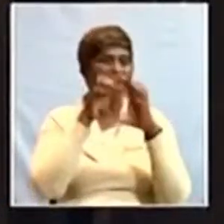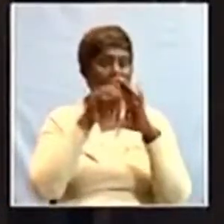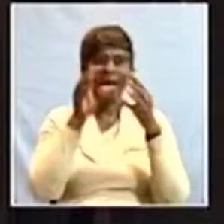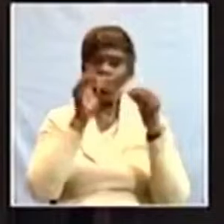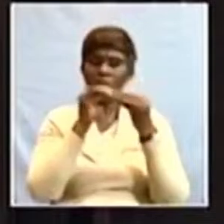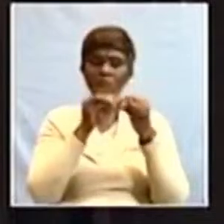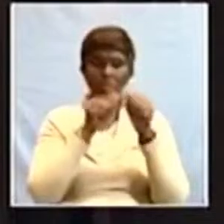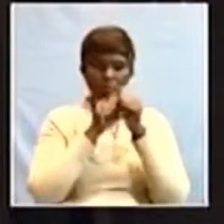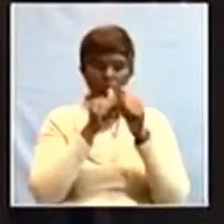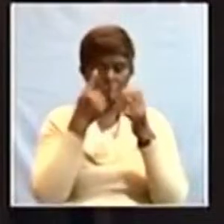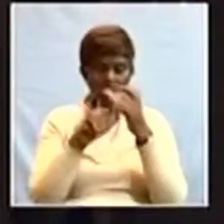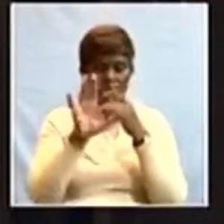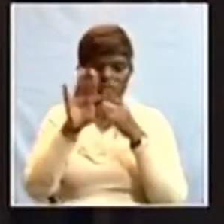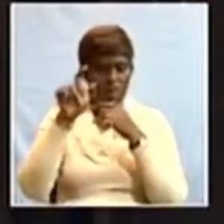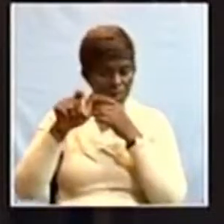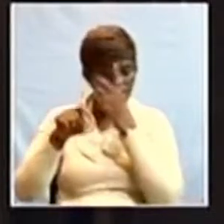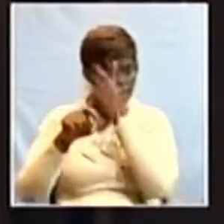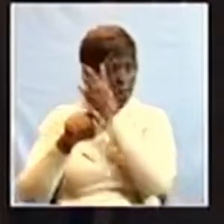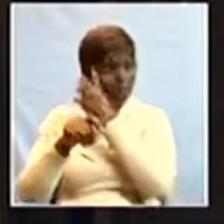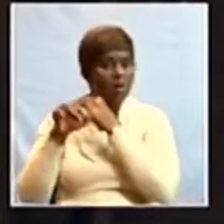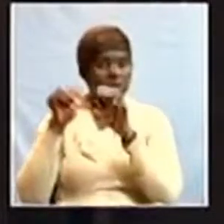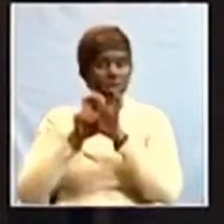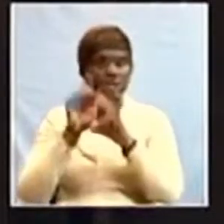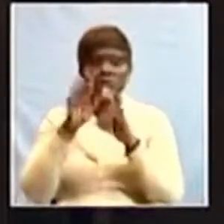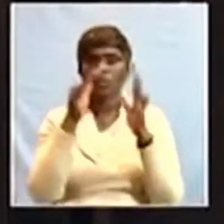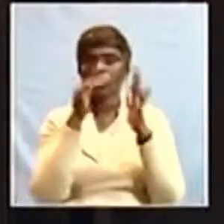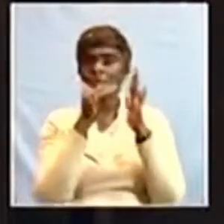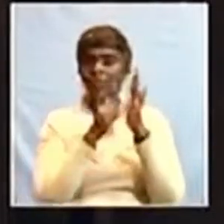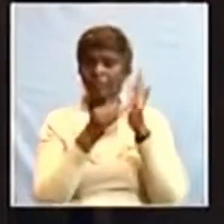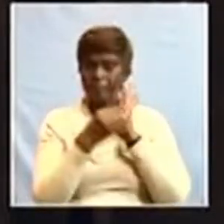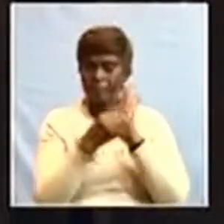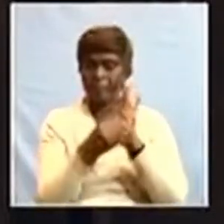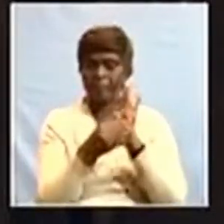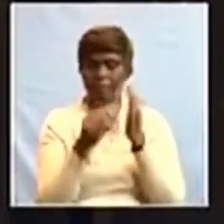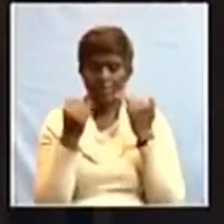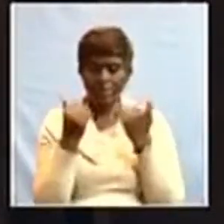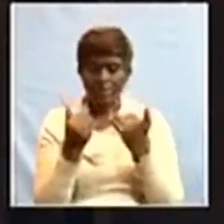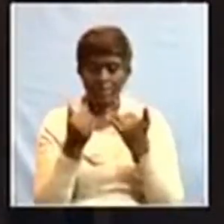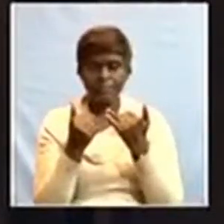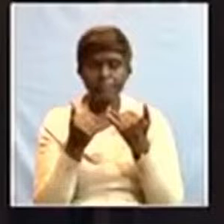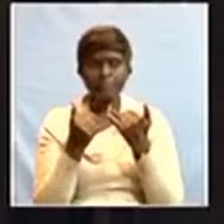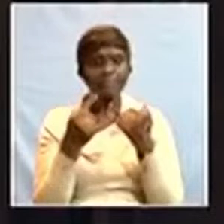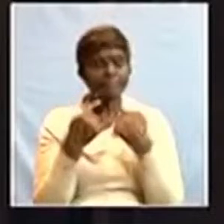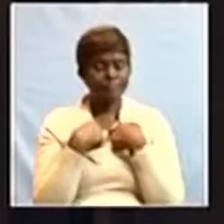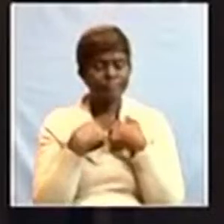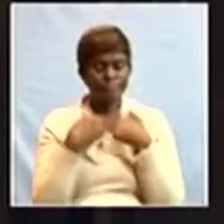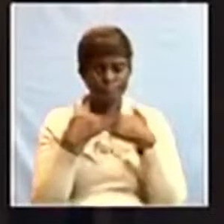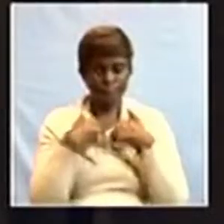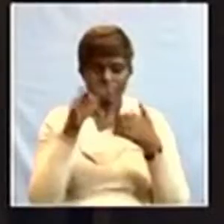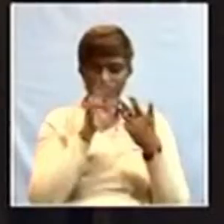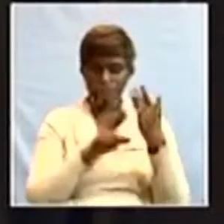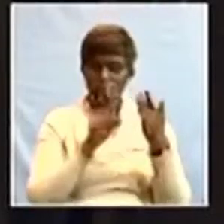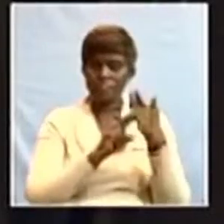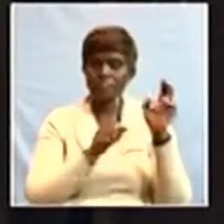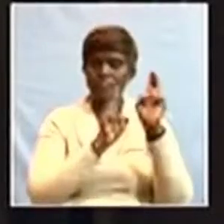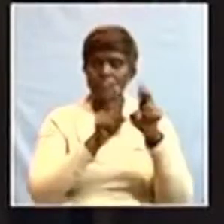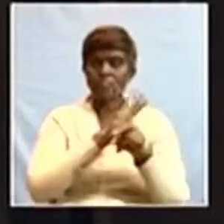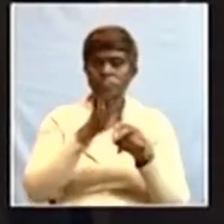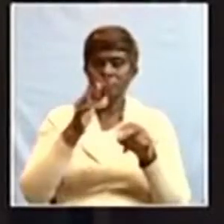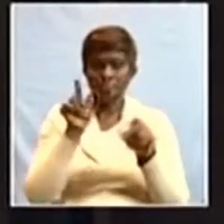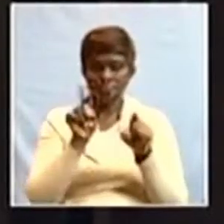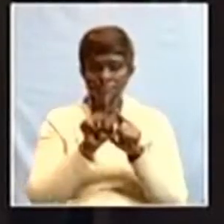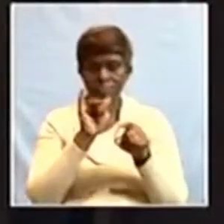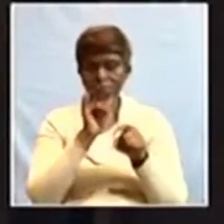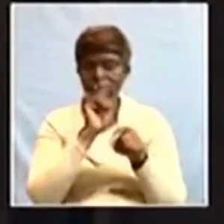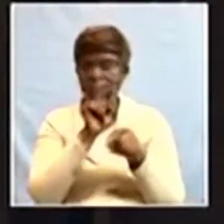as per the requirement in the guidelines. Now, I've read the response that the